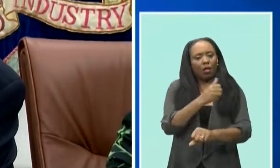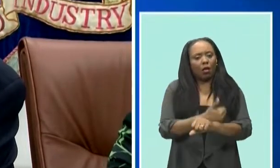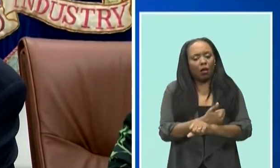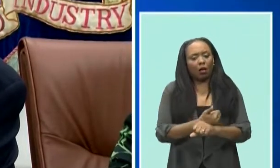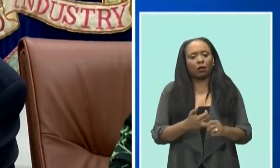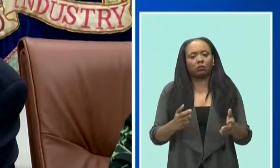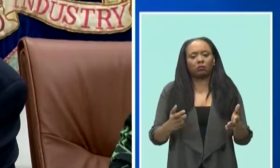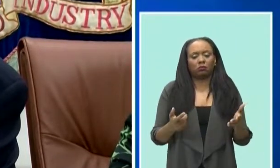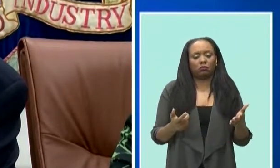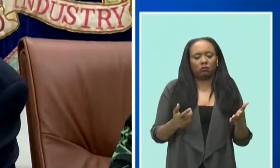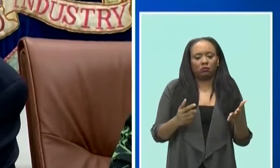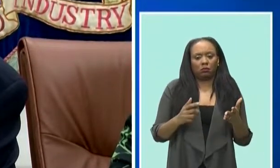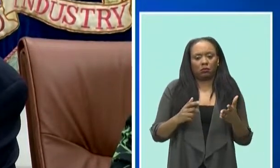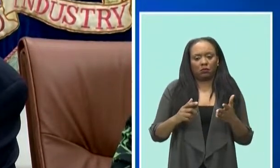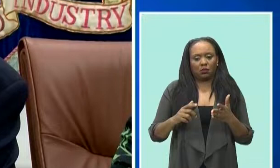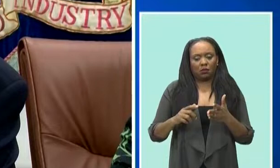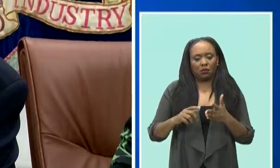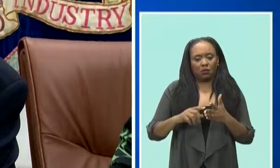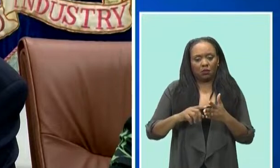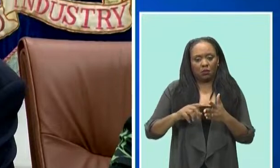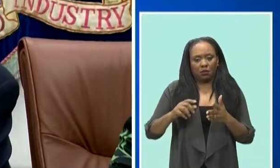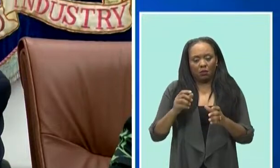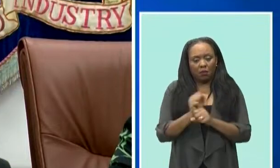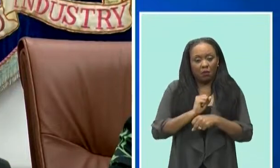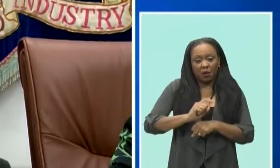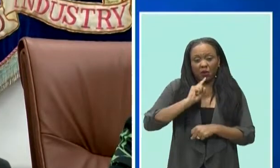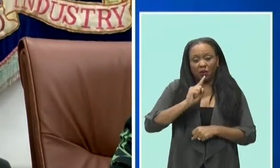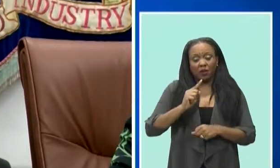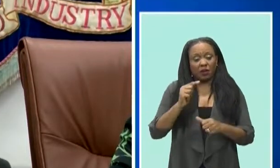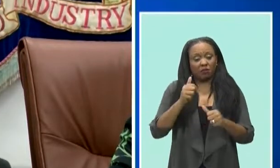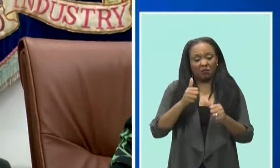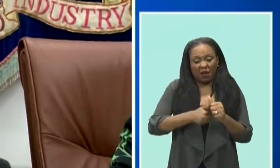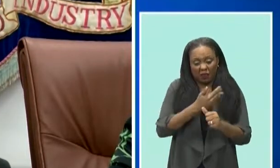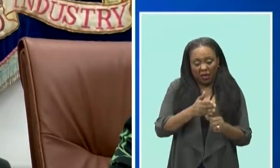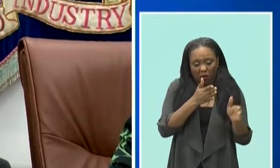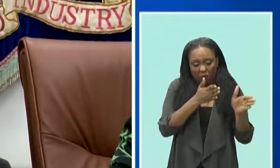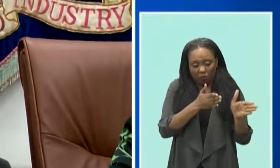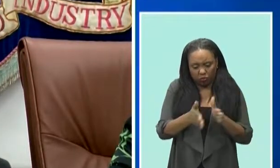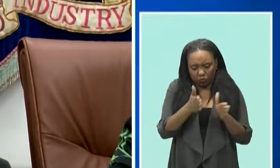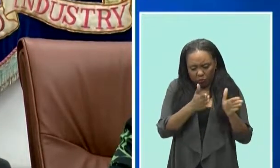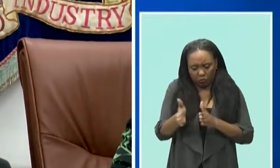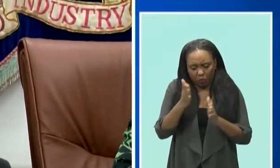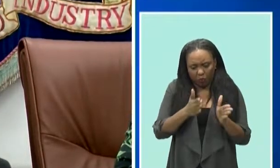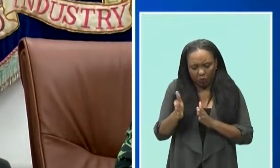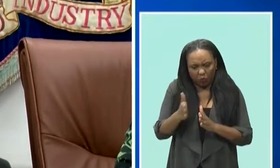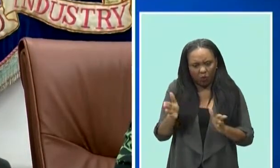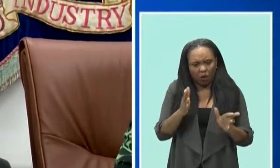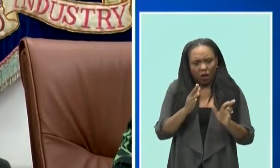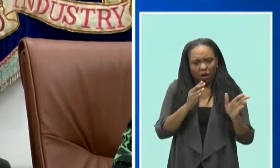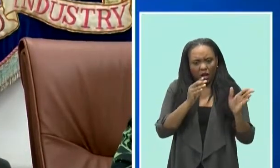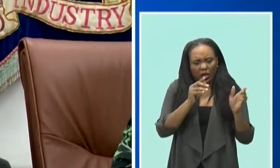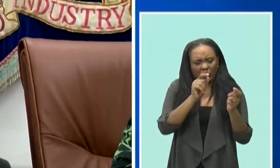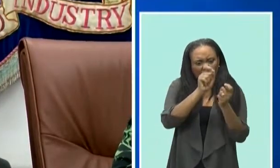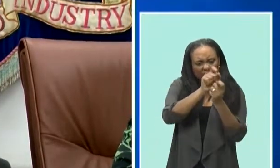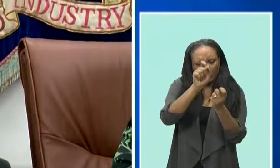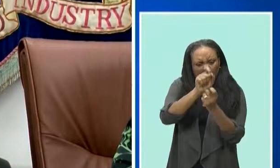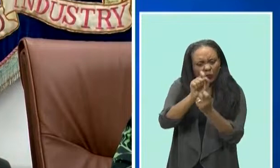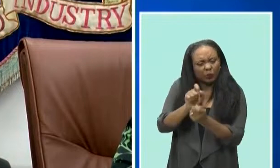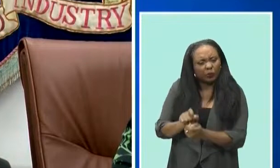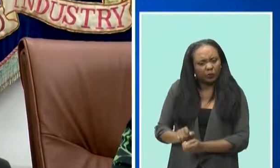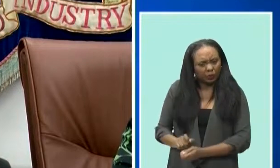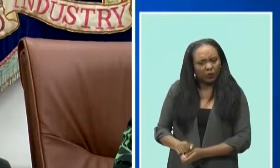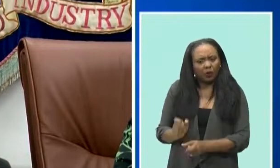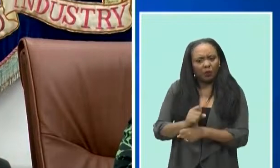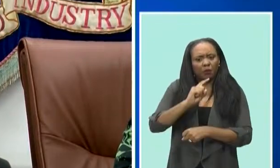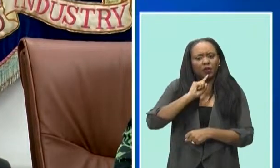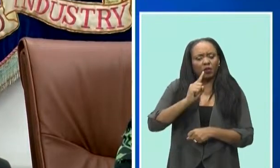state-owned enterprises by tightening reporting requirements and by shedding excess staff. Mr. Van Selm praised Barbados for